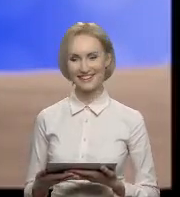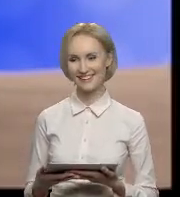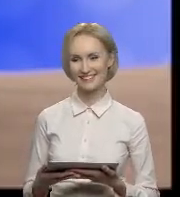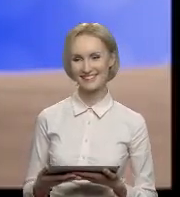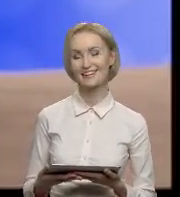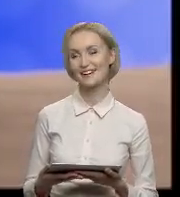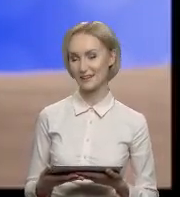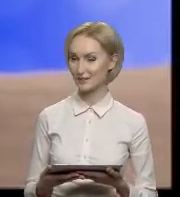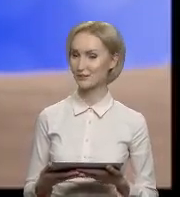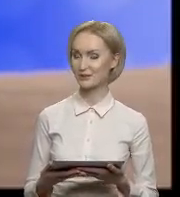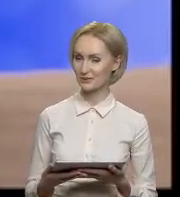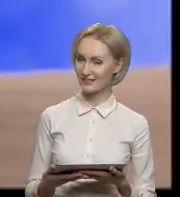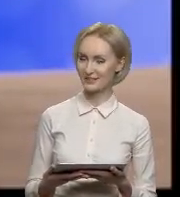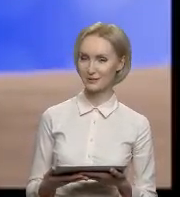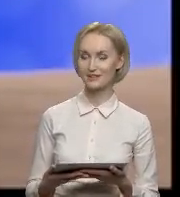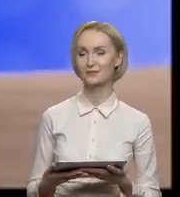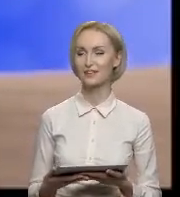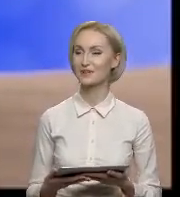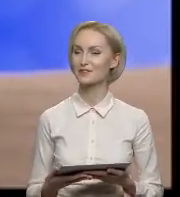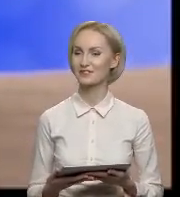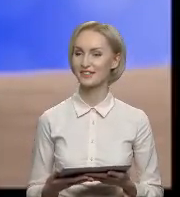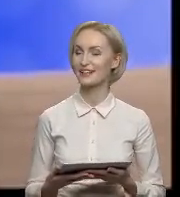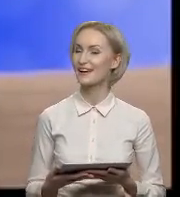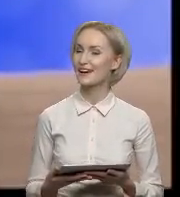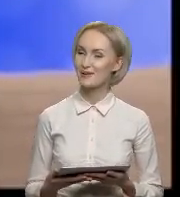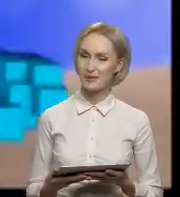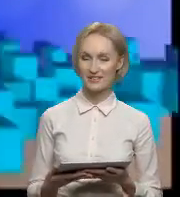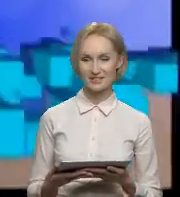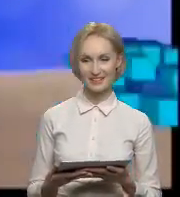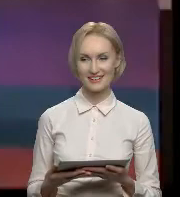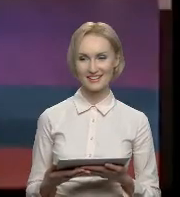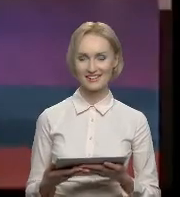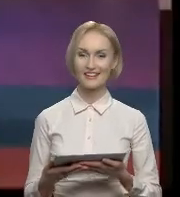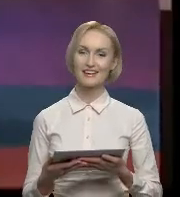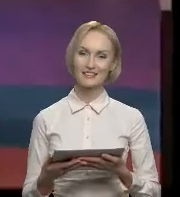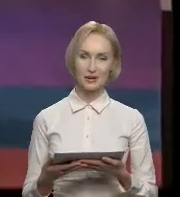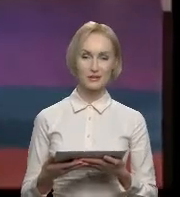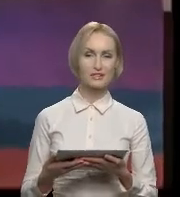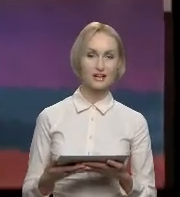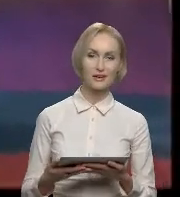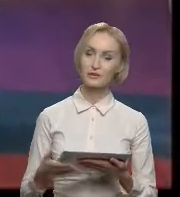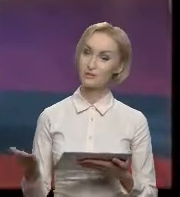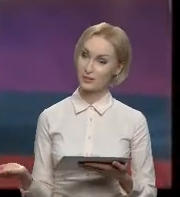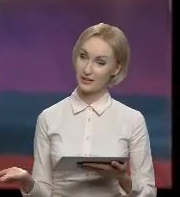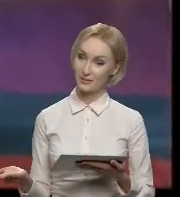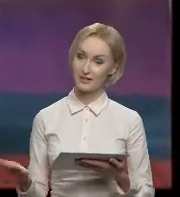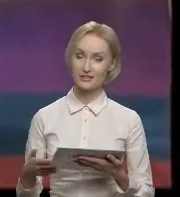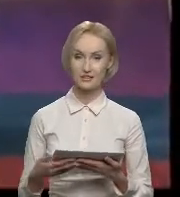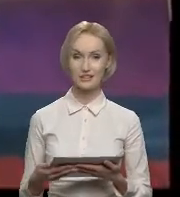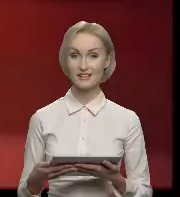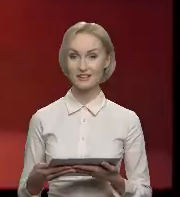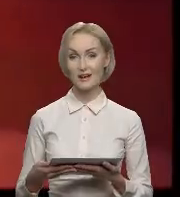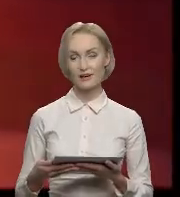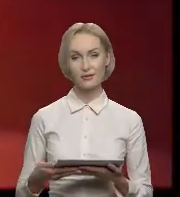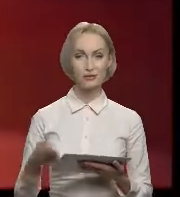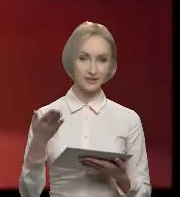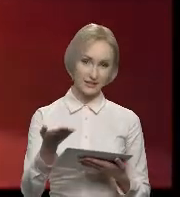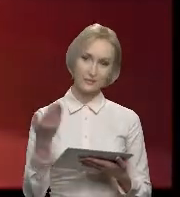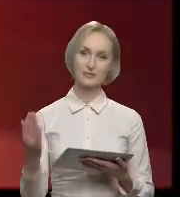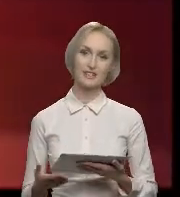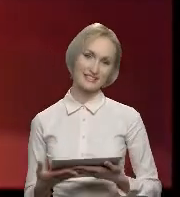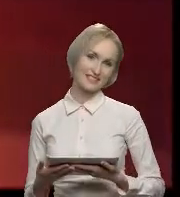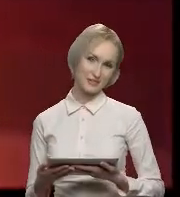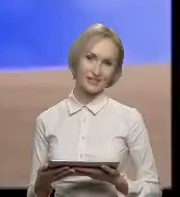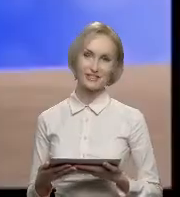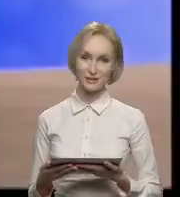We've been together 3 years. We got 2 kids together. And all of a sudden, out of nowhere, he's not the daddy of our second. Aren't there rumors out there that maybe you've been